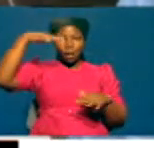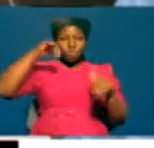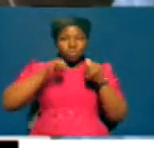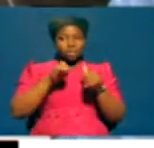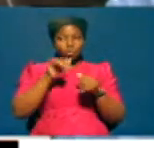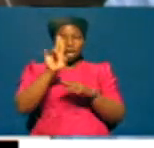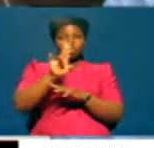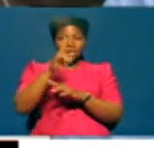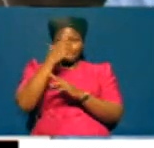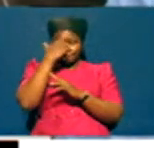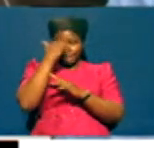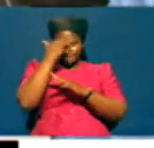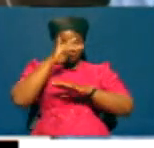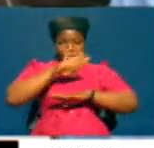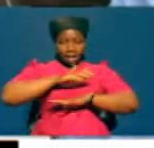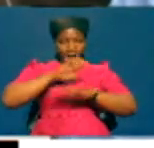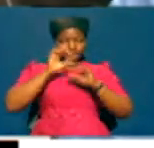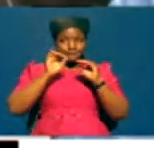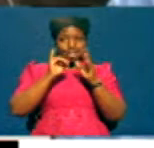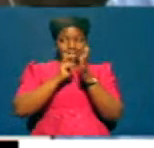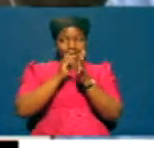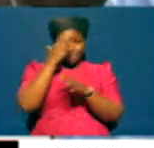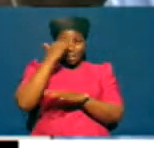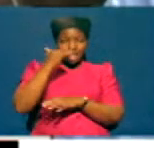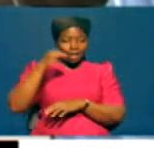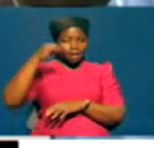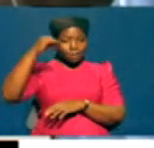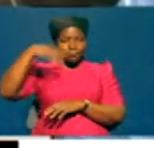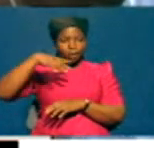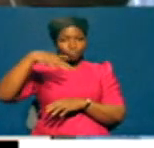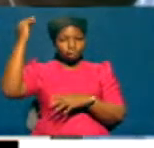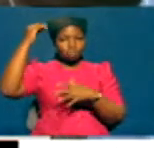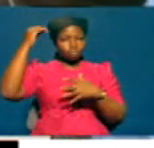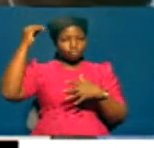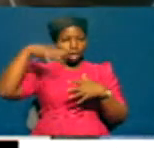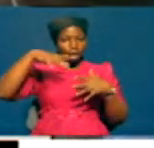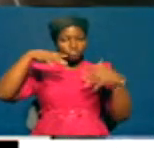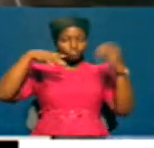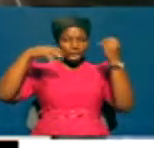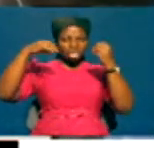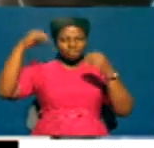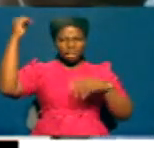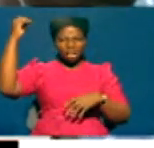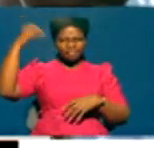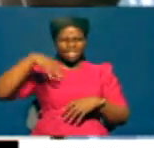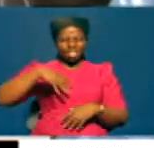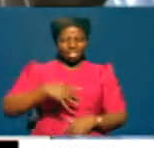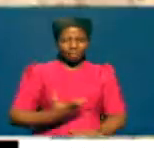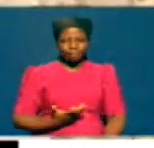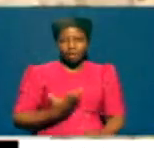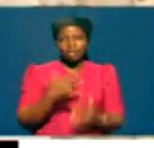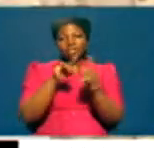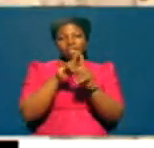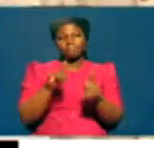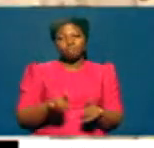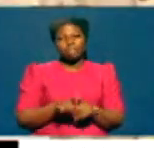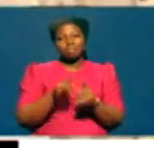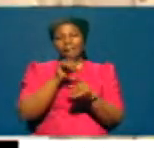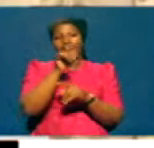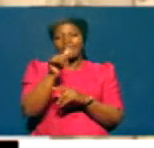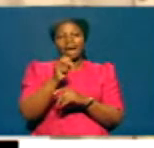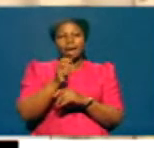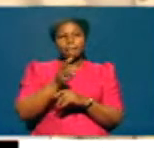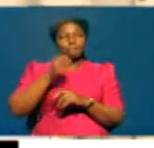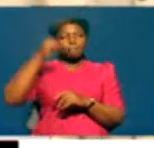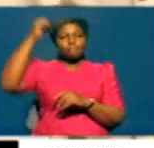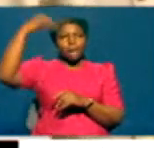adequate. That is why we have power fluctuations and surges during peak hours. Narok County